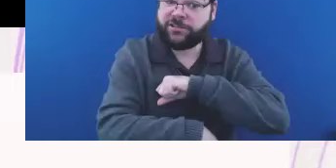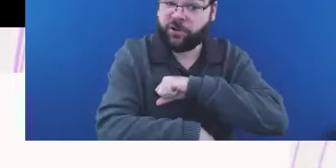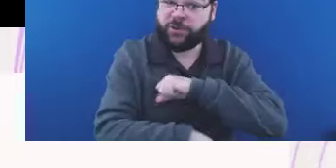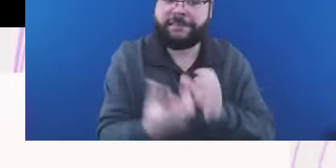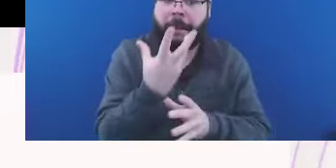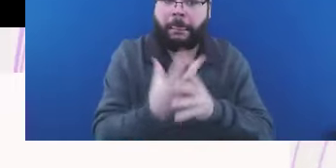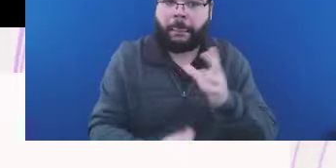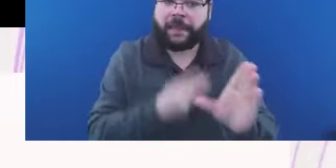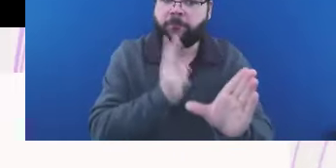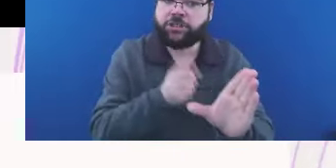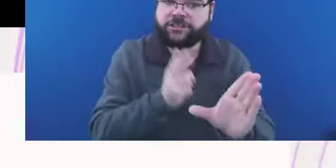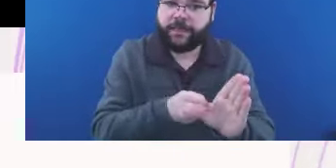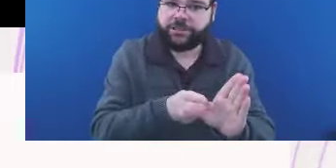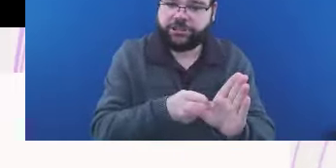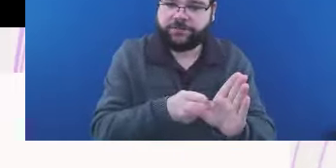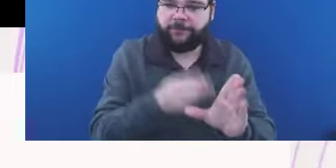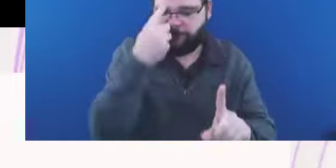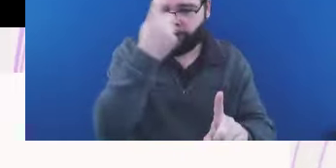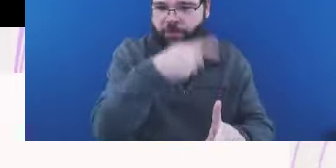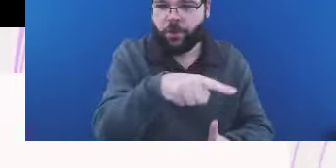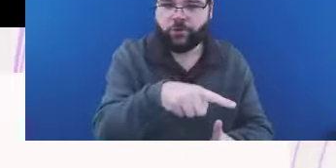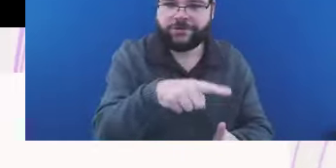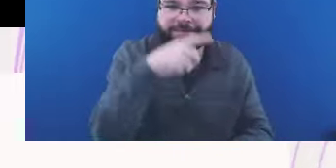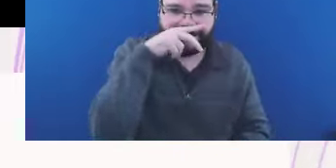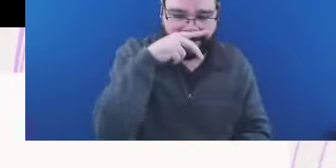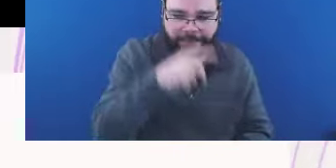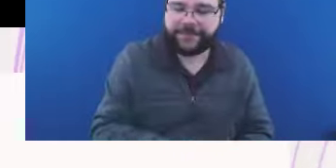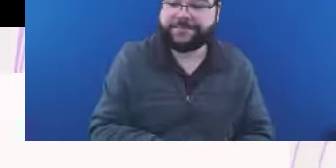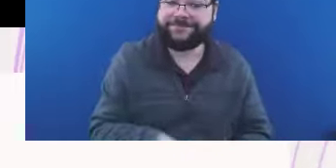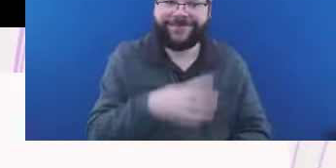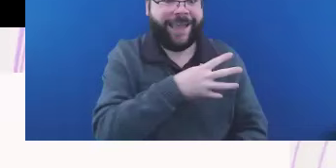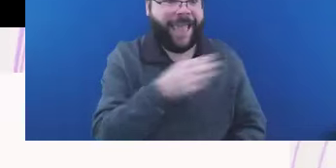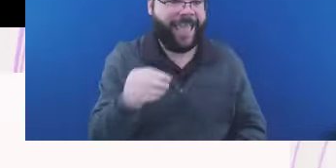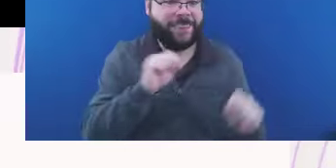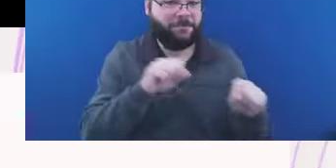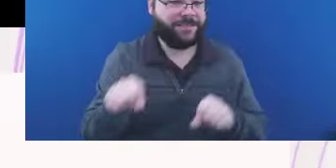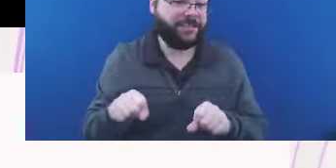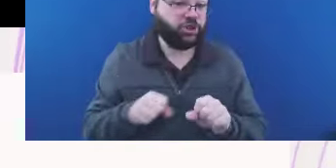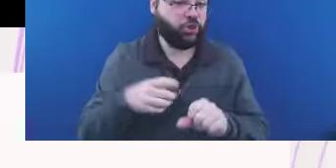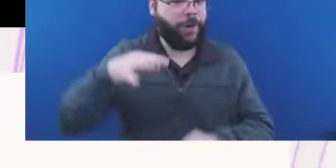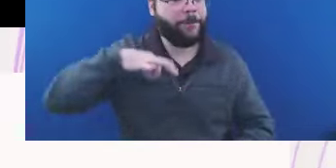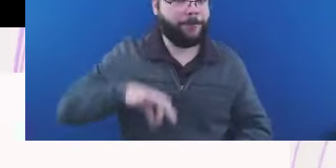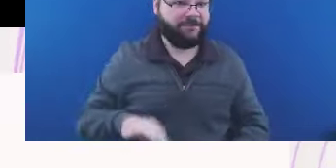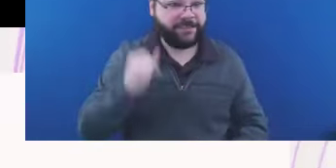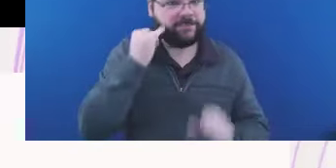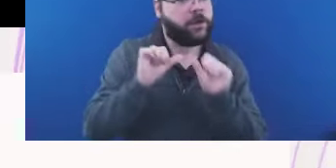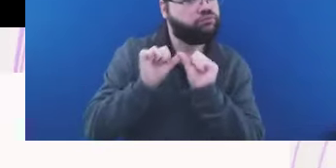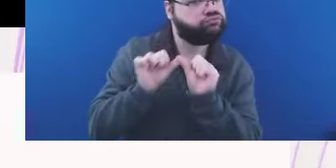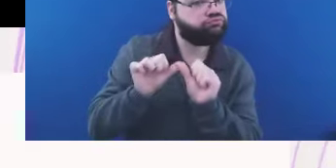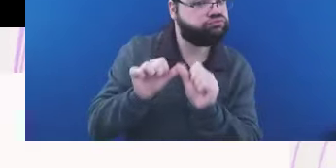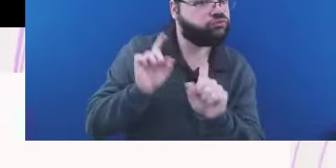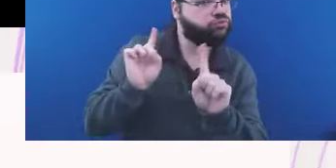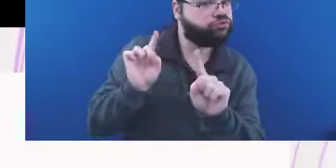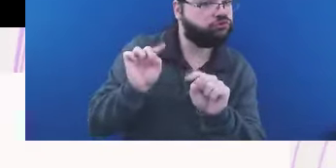of participation can have, and the potential benefits that regular participation can have in